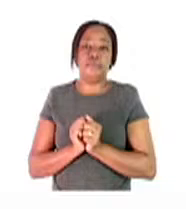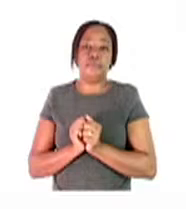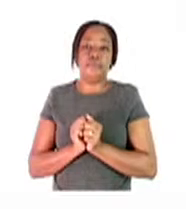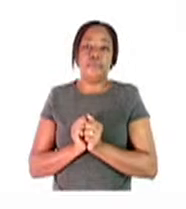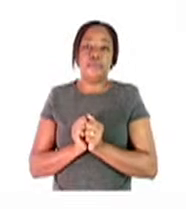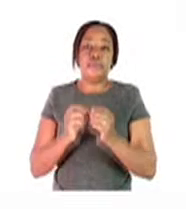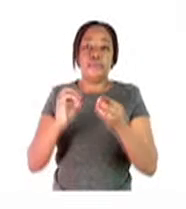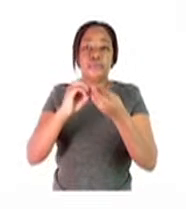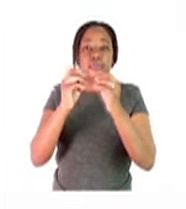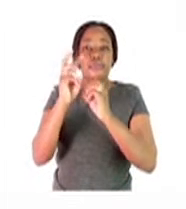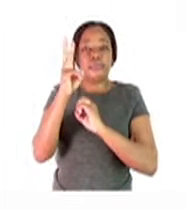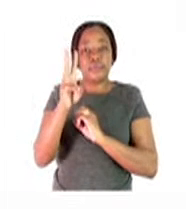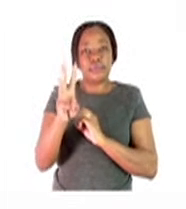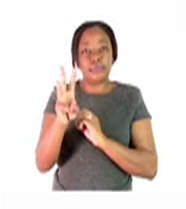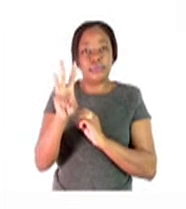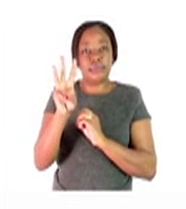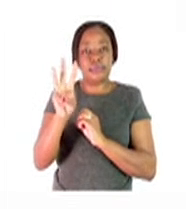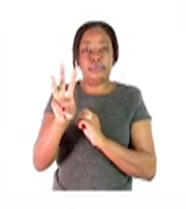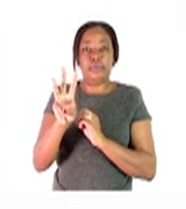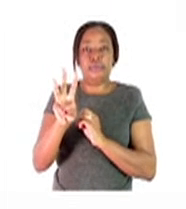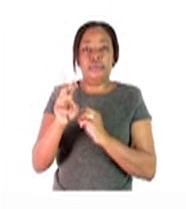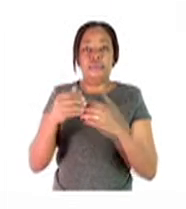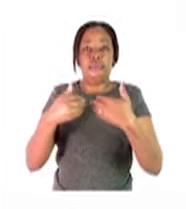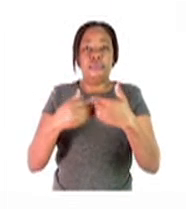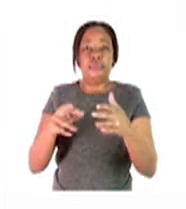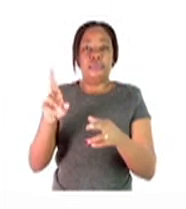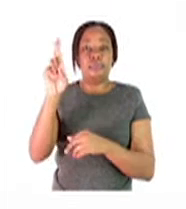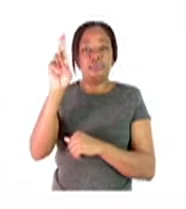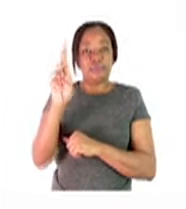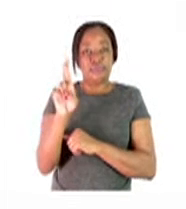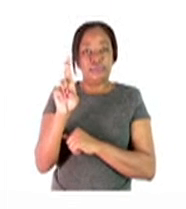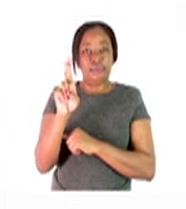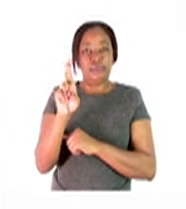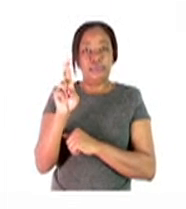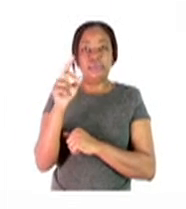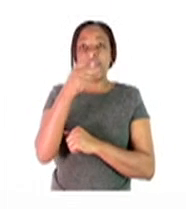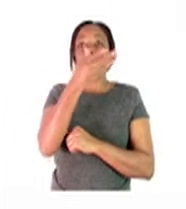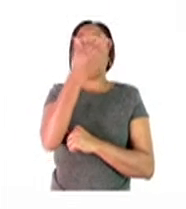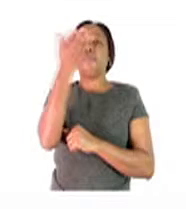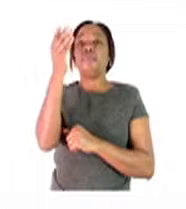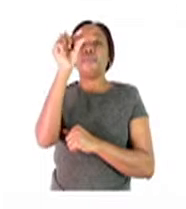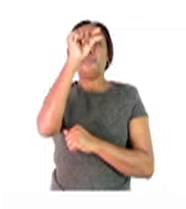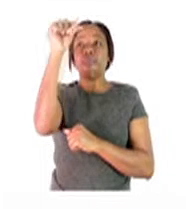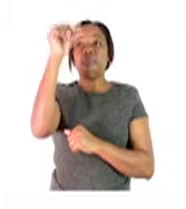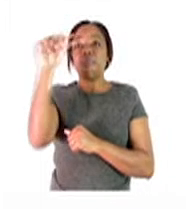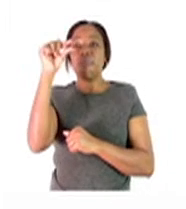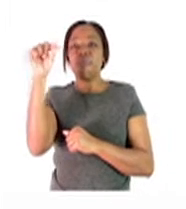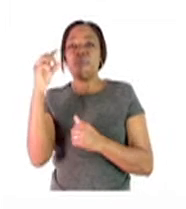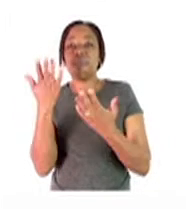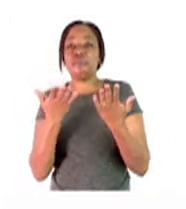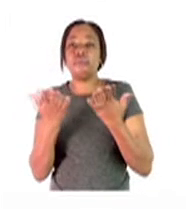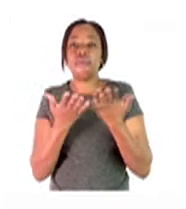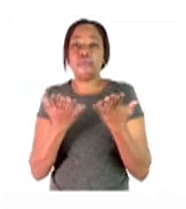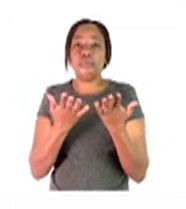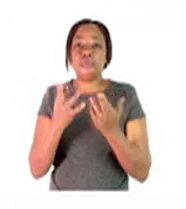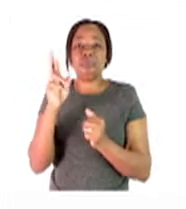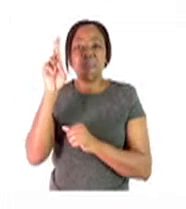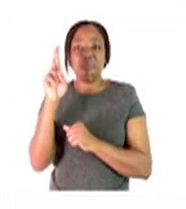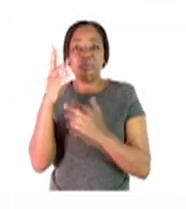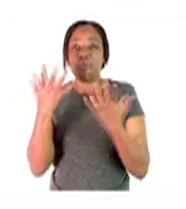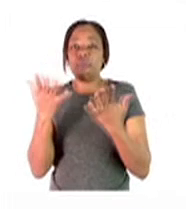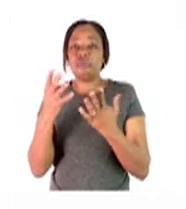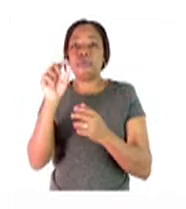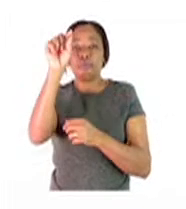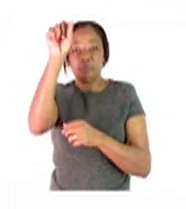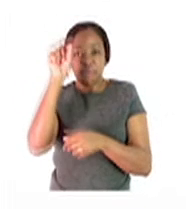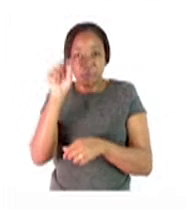R. So what is that? And the picture is there at the end. Find it out and finish the letters that are left.